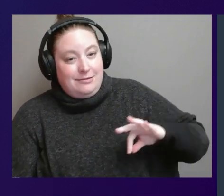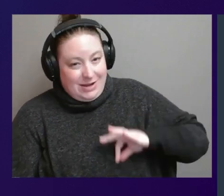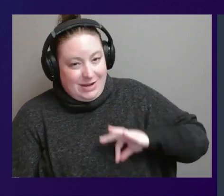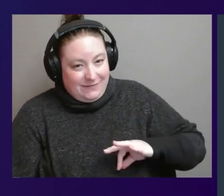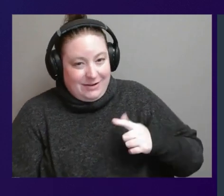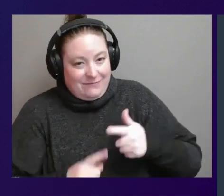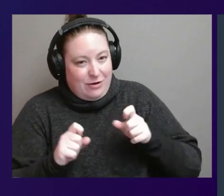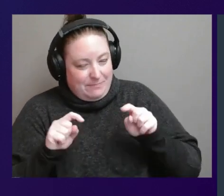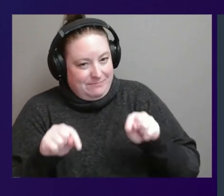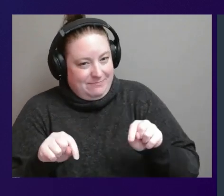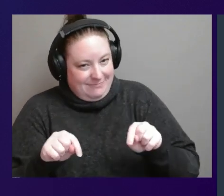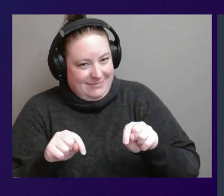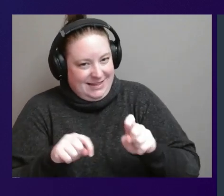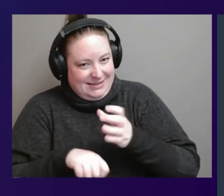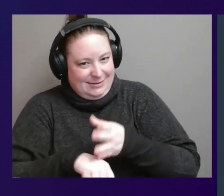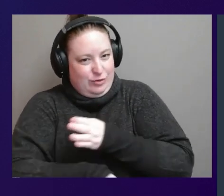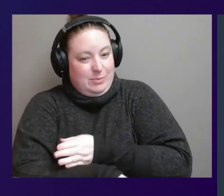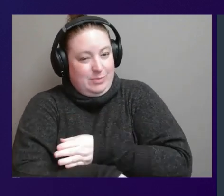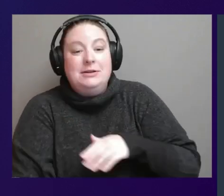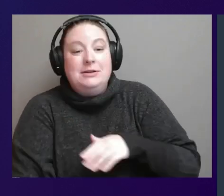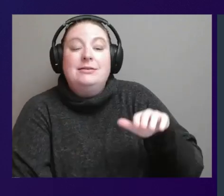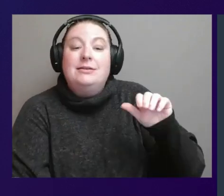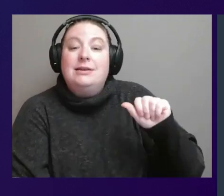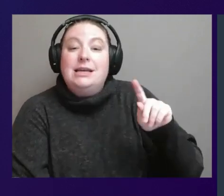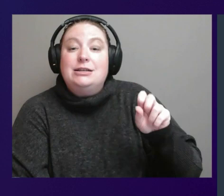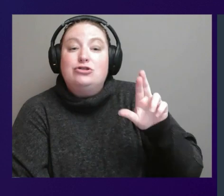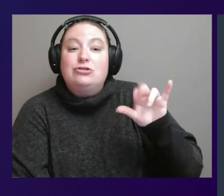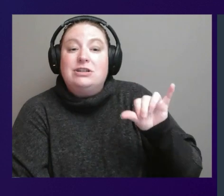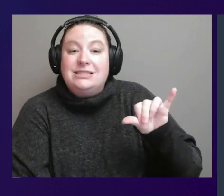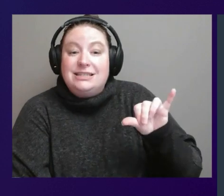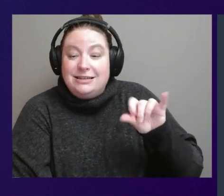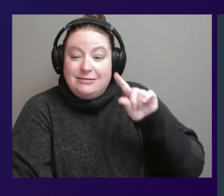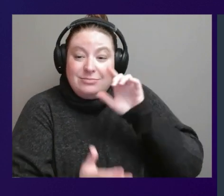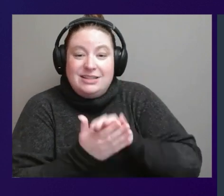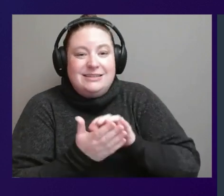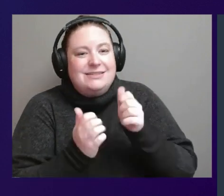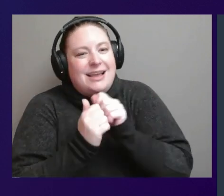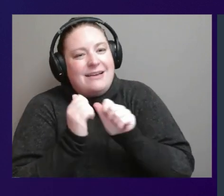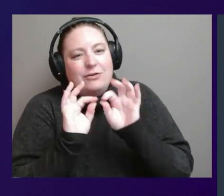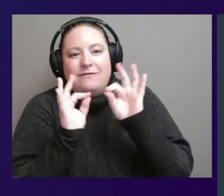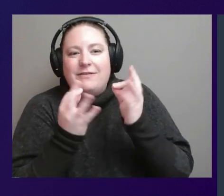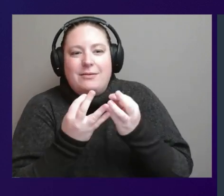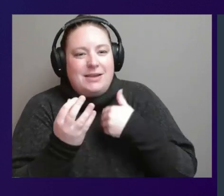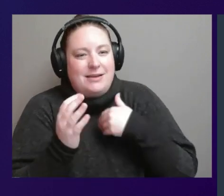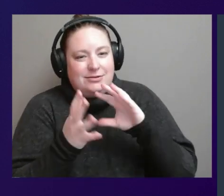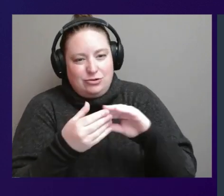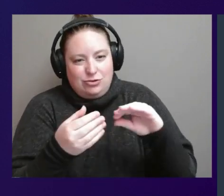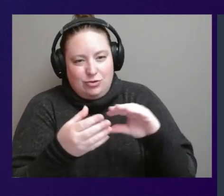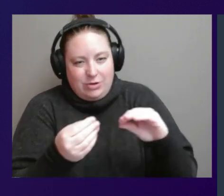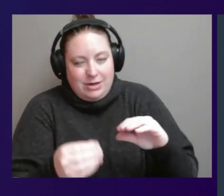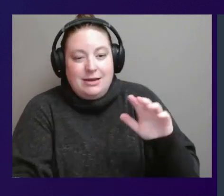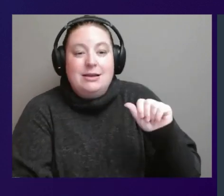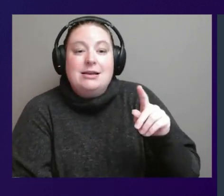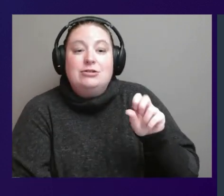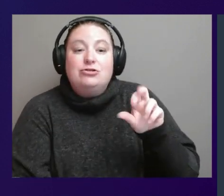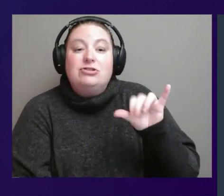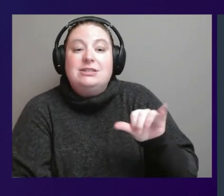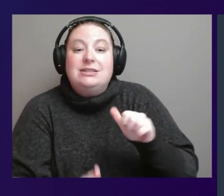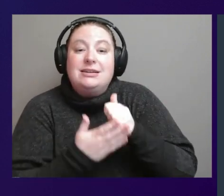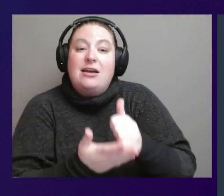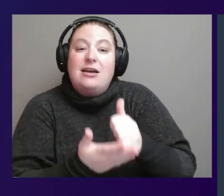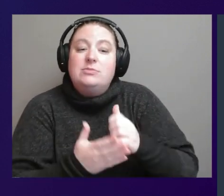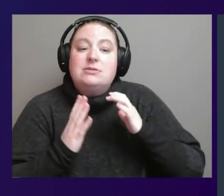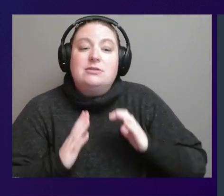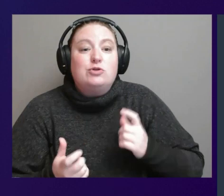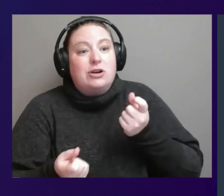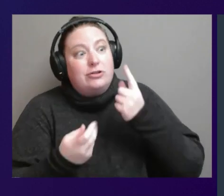Ancestry. Ancestry believes every family has a story. Ancestry helps its customers understand their genealogies so that they can